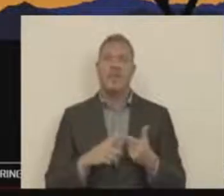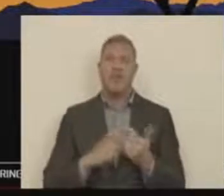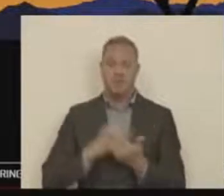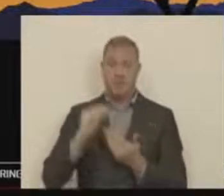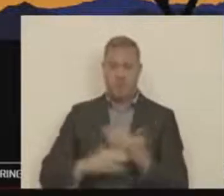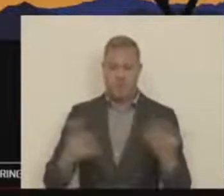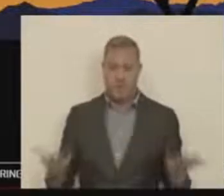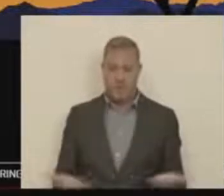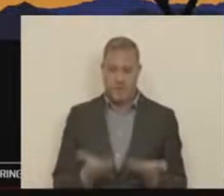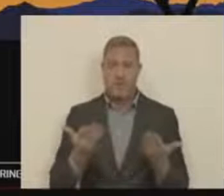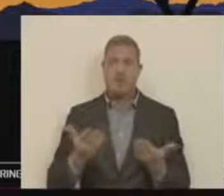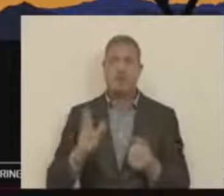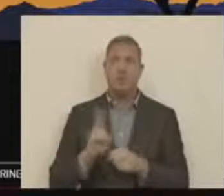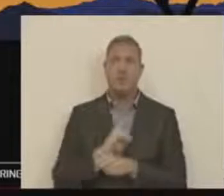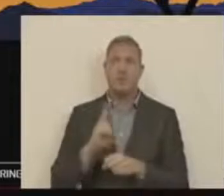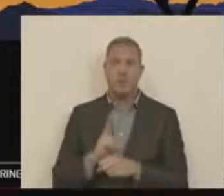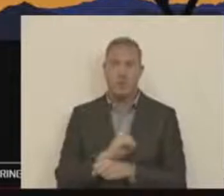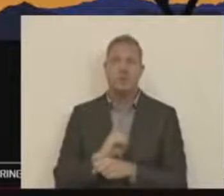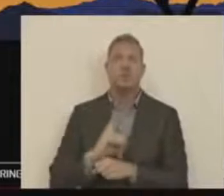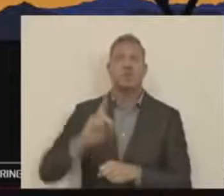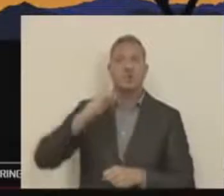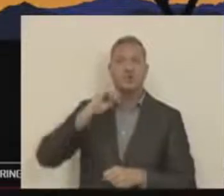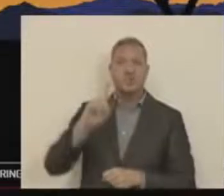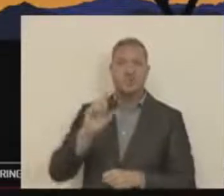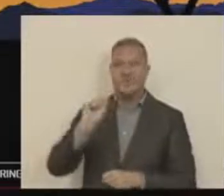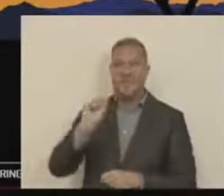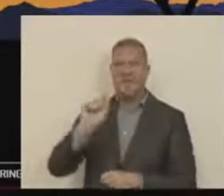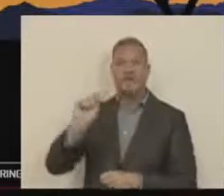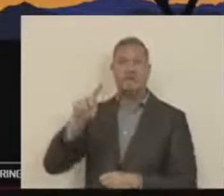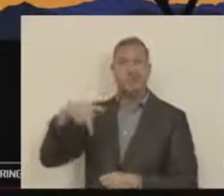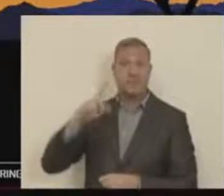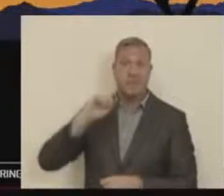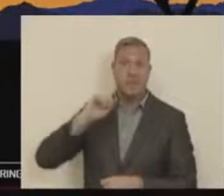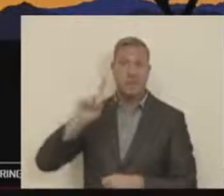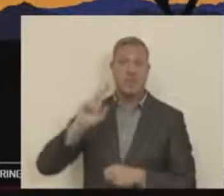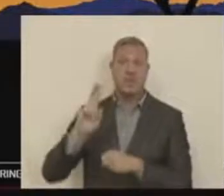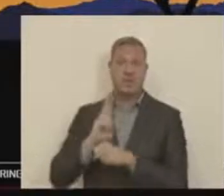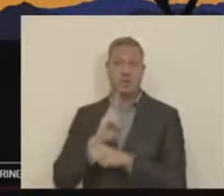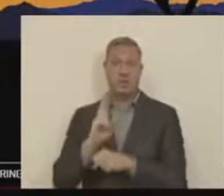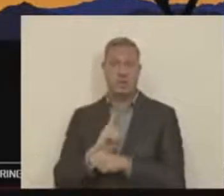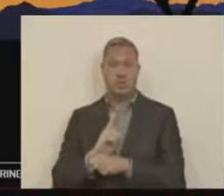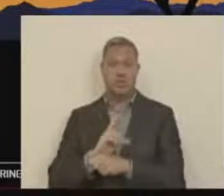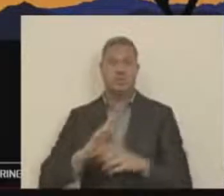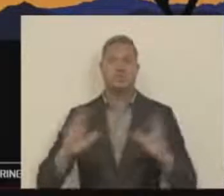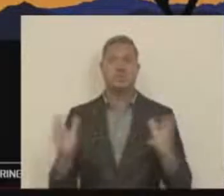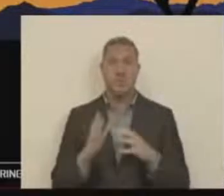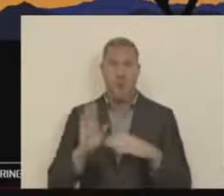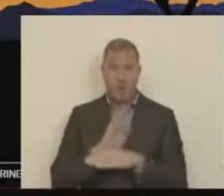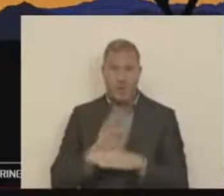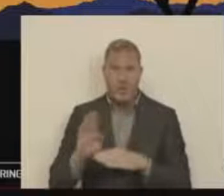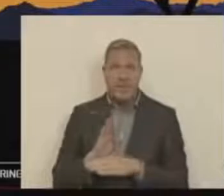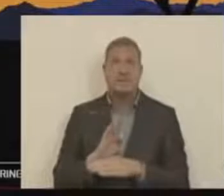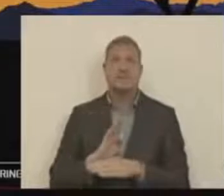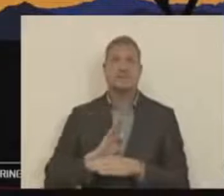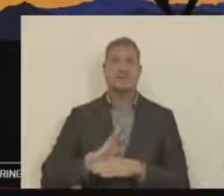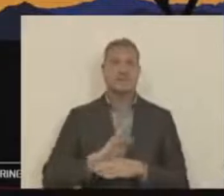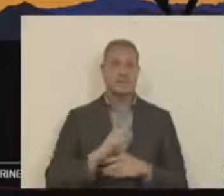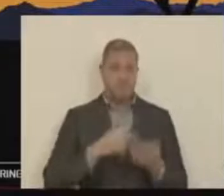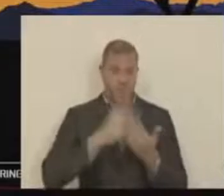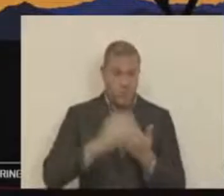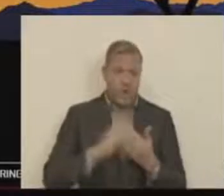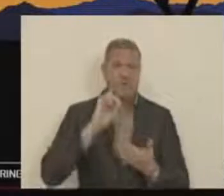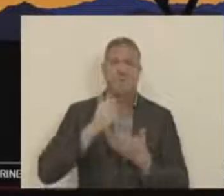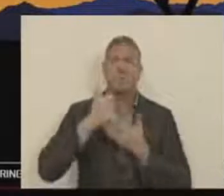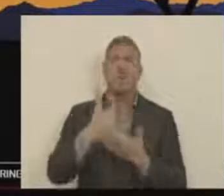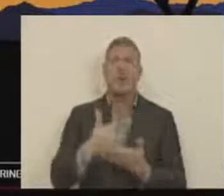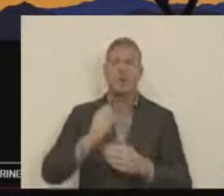use the Space and Missile Center full enterprise to help us then allocate either launch opportunities, or in some cases